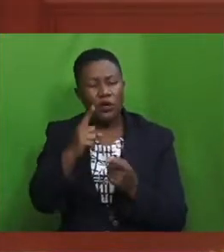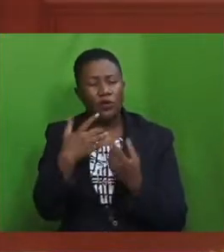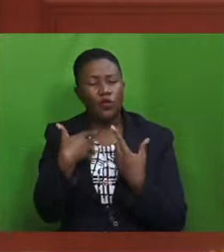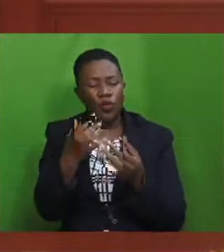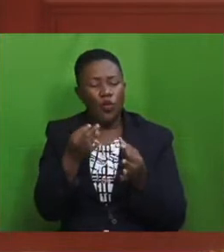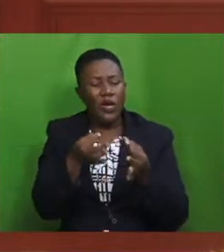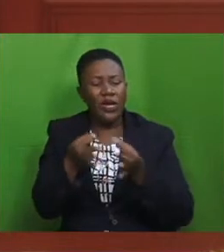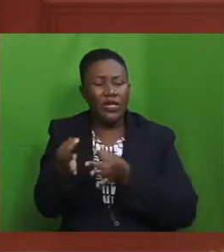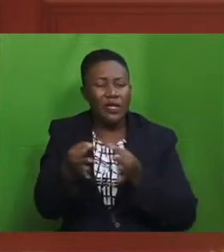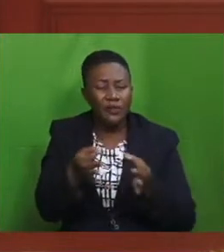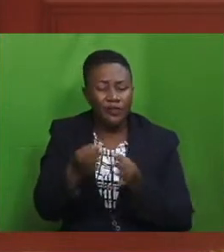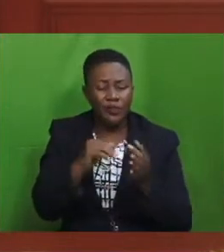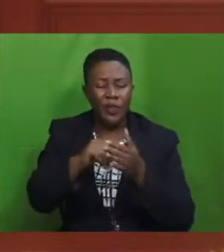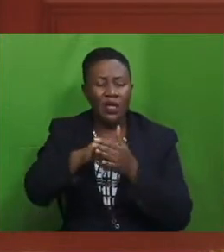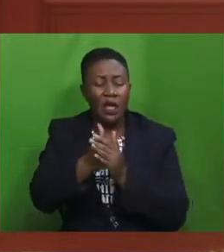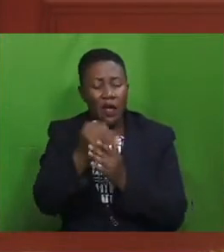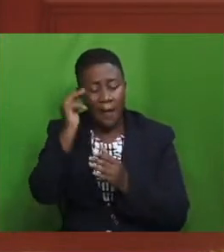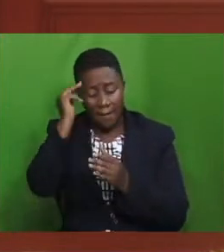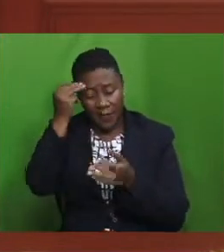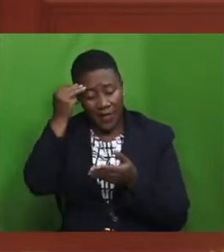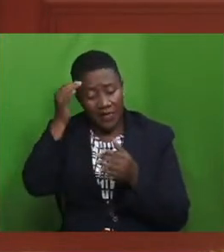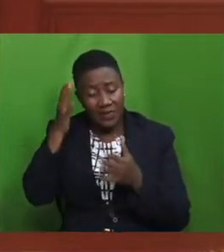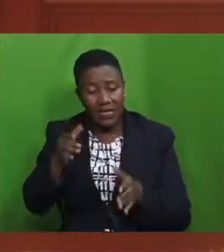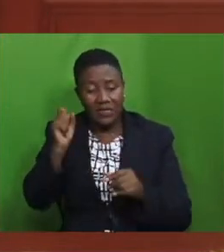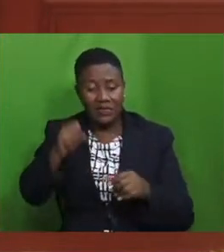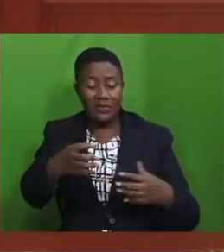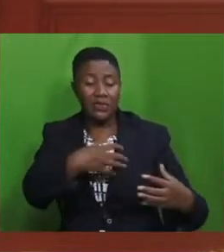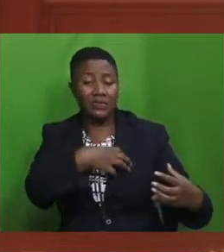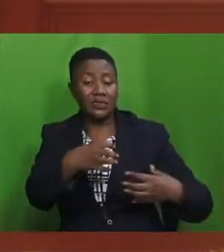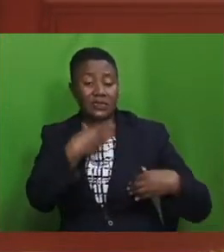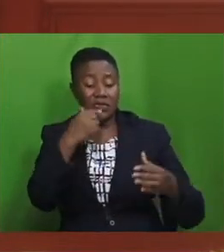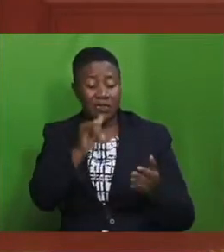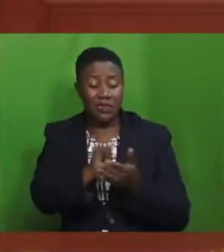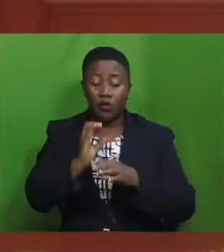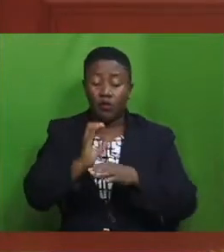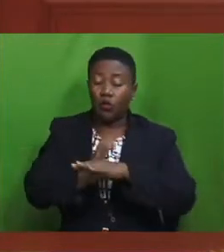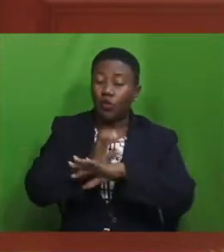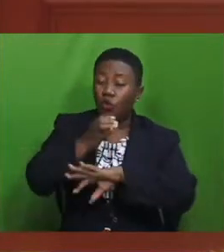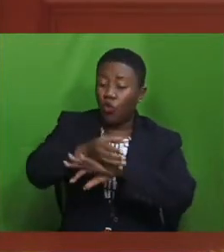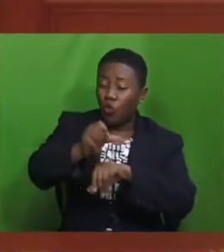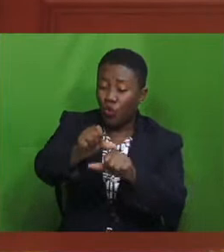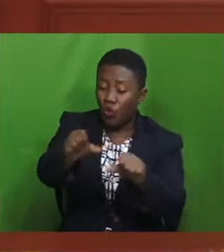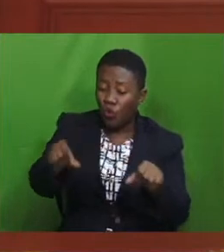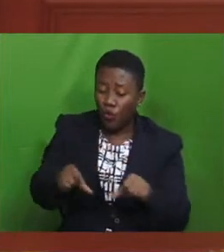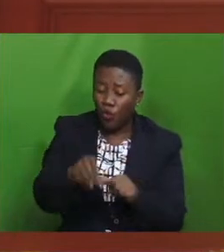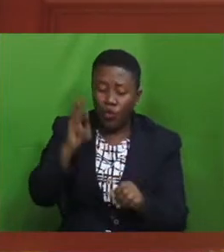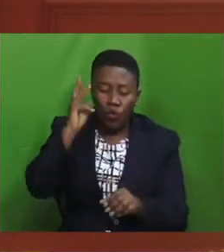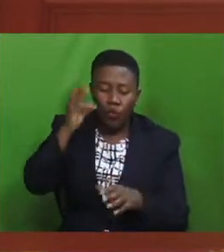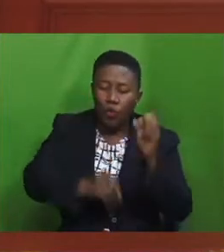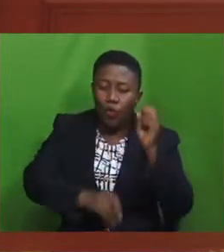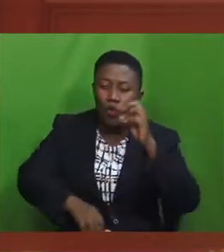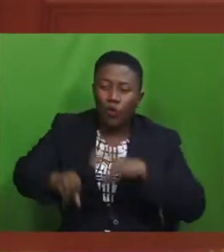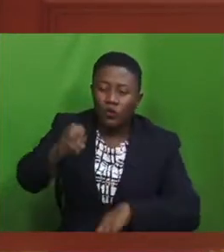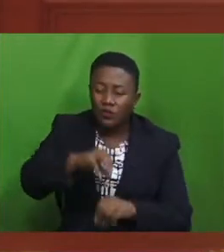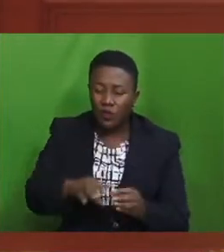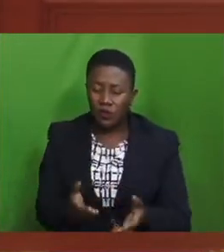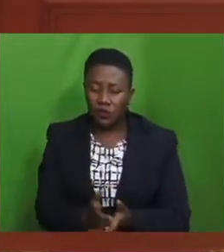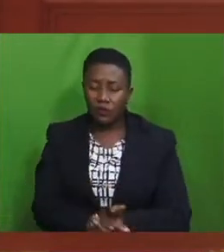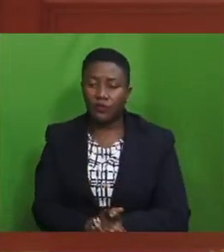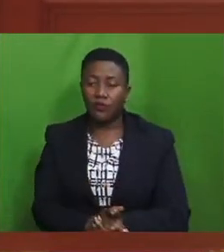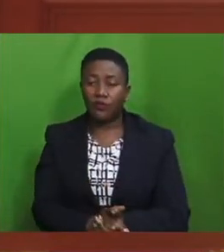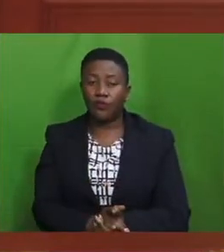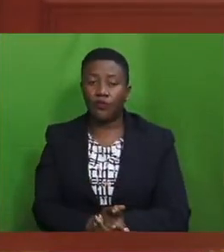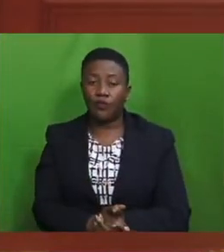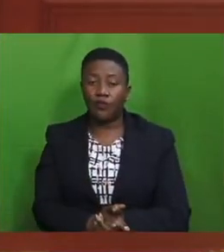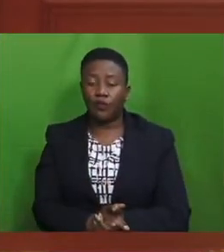me how the minister could argue that the cocoa sector could be contributing in their estimation. And Mr.